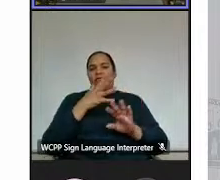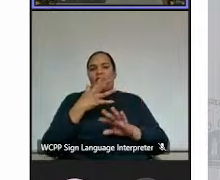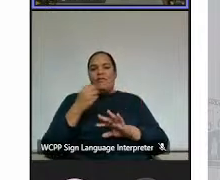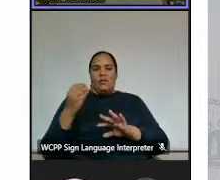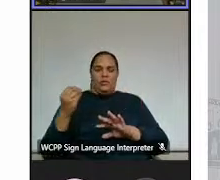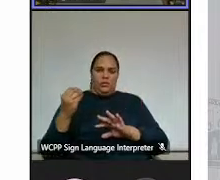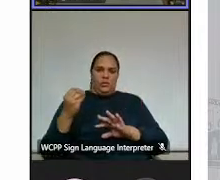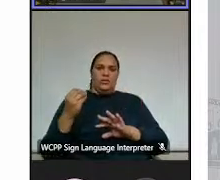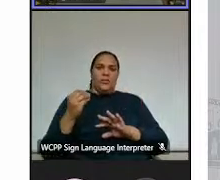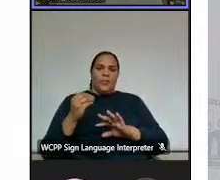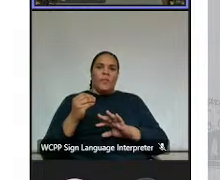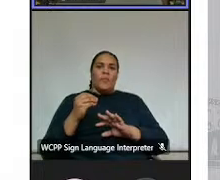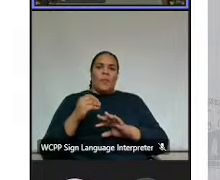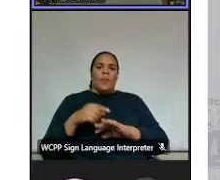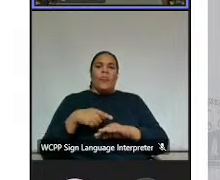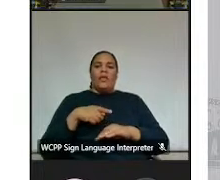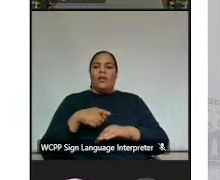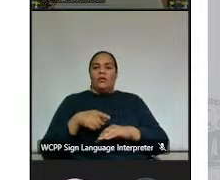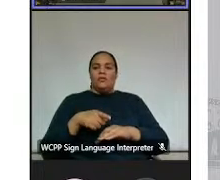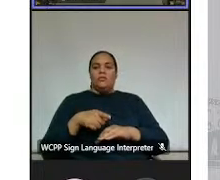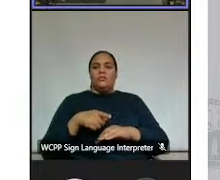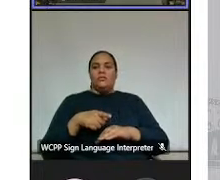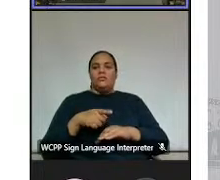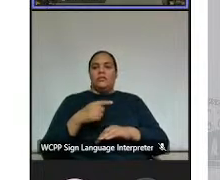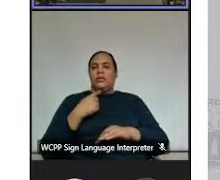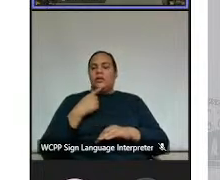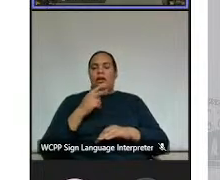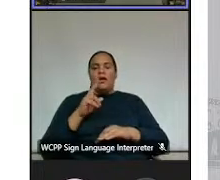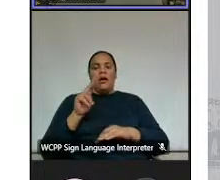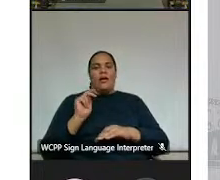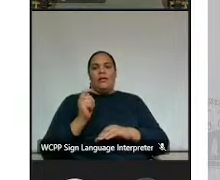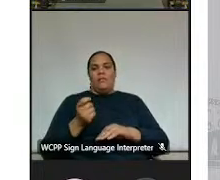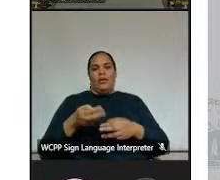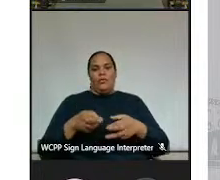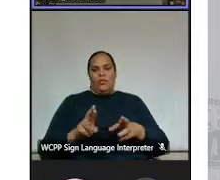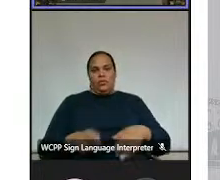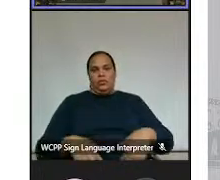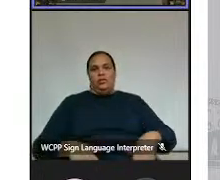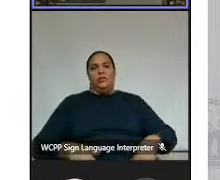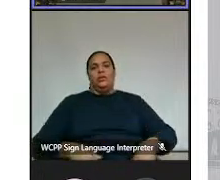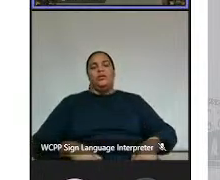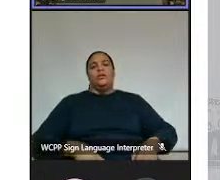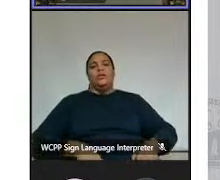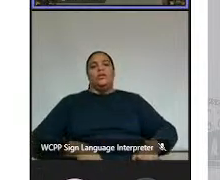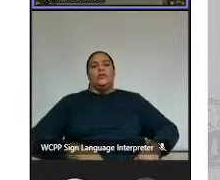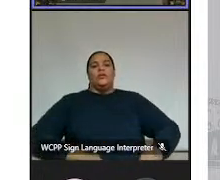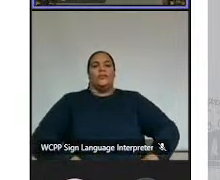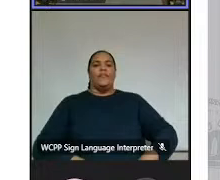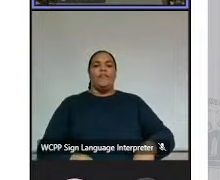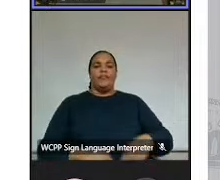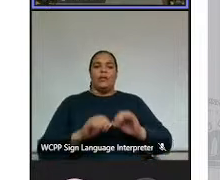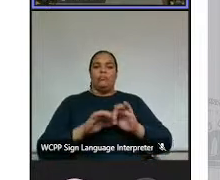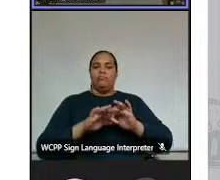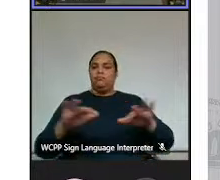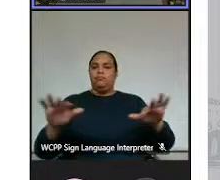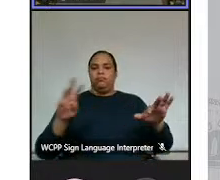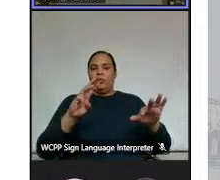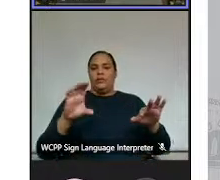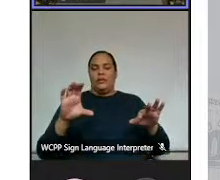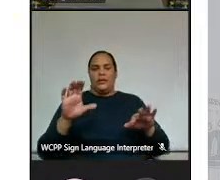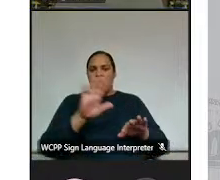10,500, are proclaimed unpaved roads. It spreads vastly over the Western